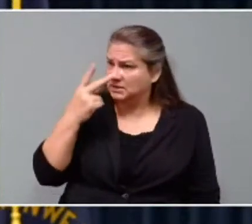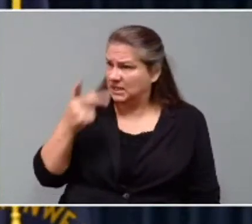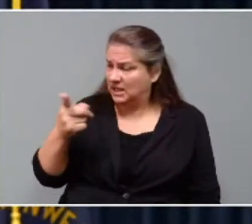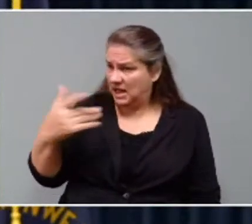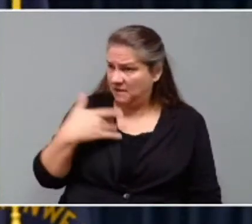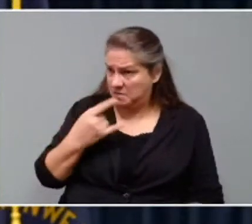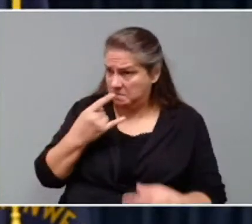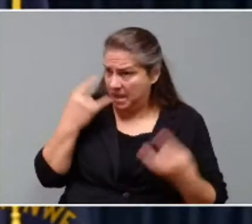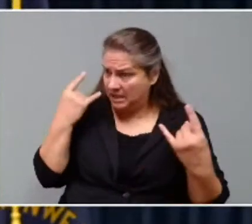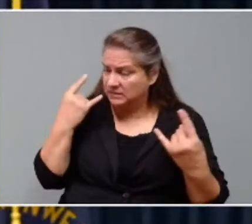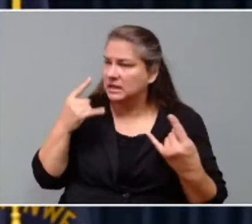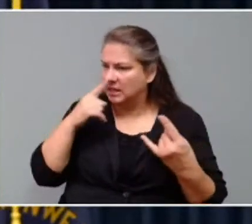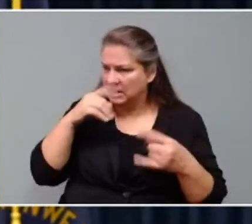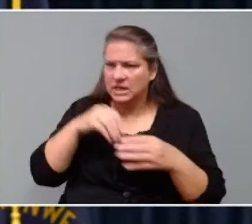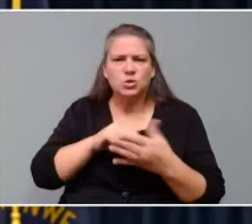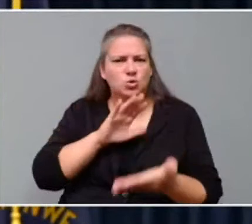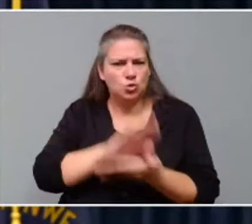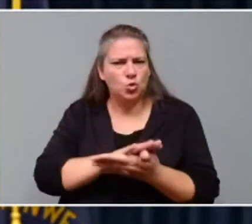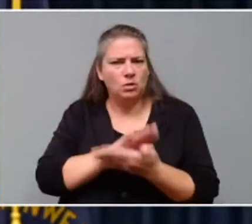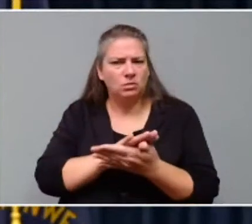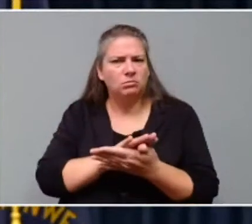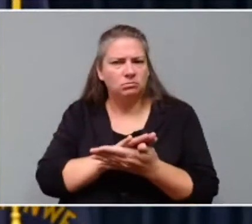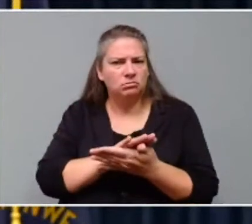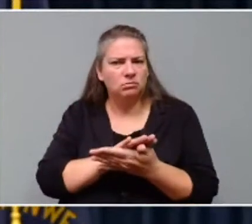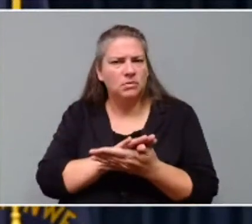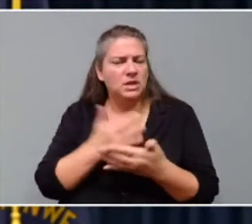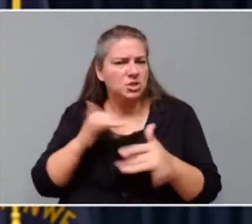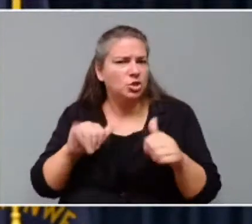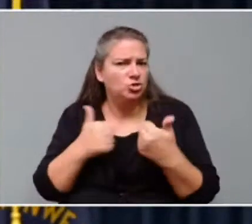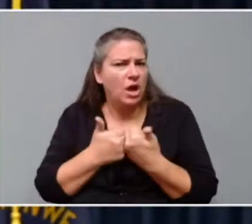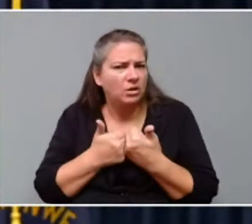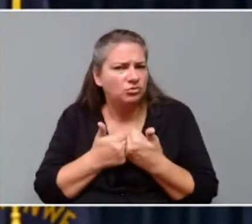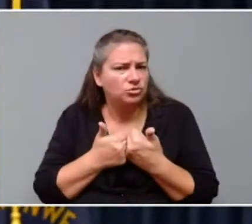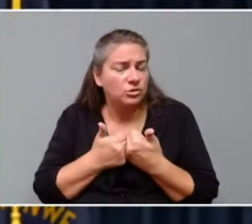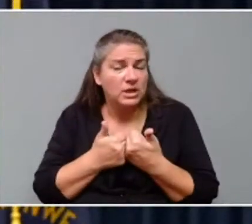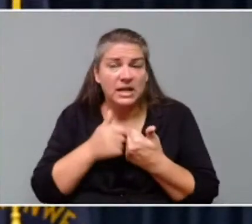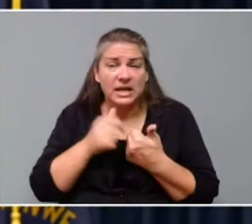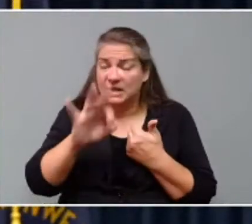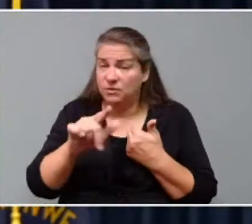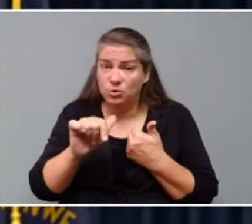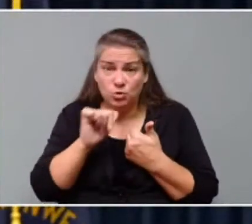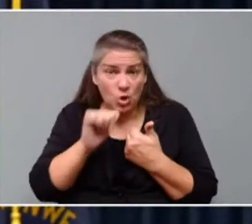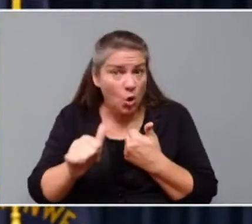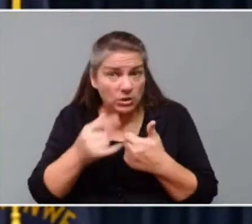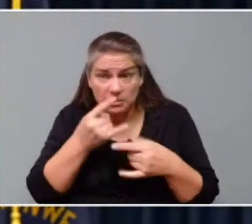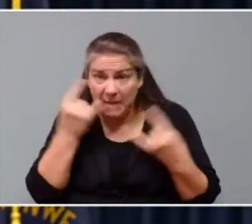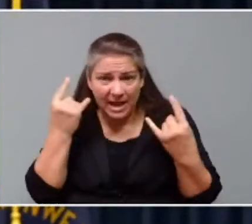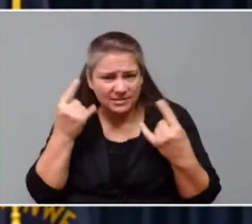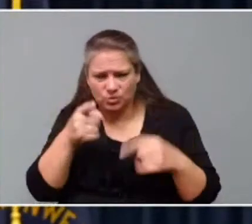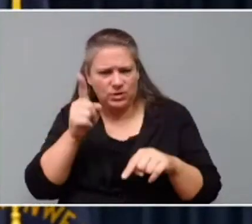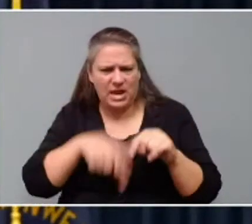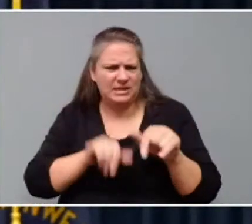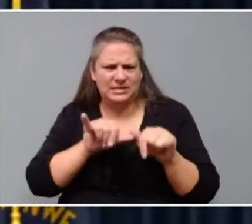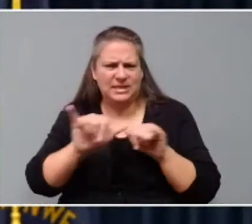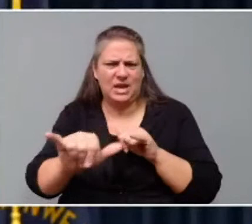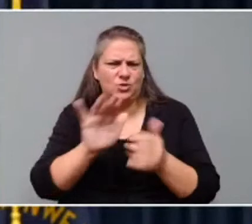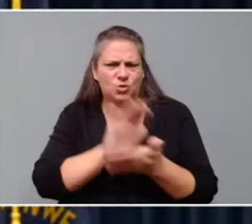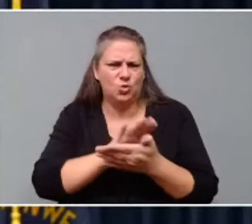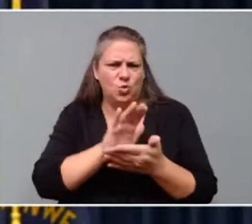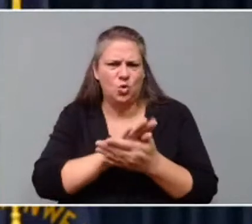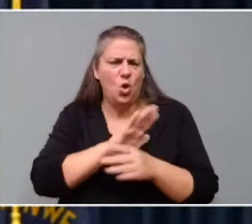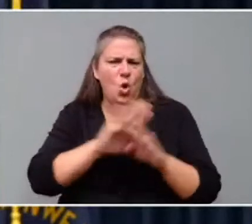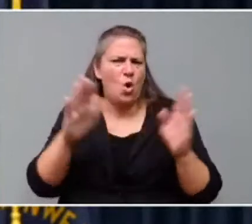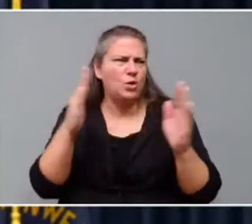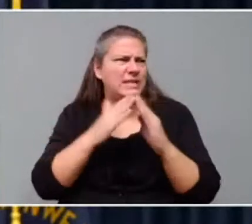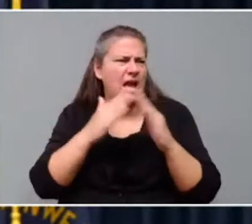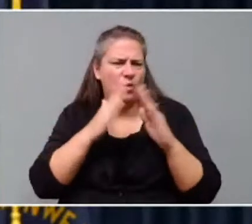most of the time. It's still a challenge, but it gives you the best option. If you don't, nobody's able to stay in school. Whole towns end up getting shut down.